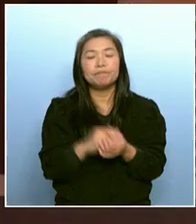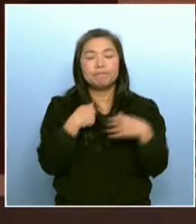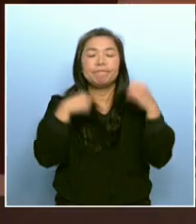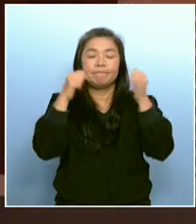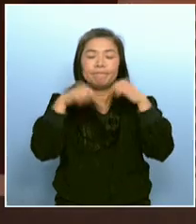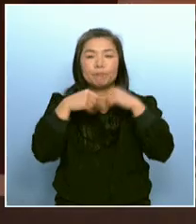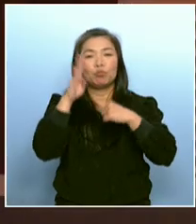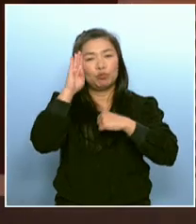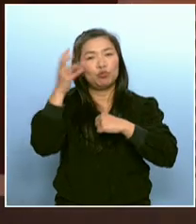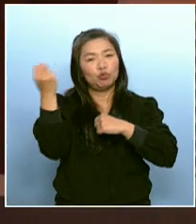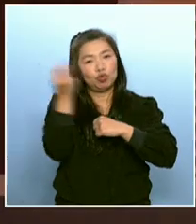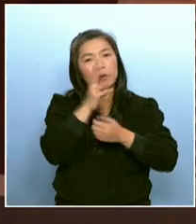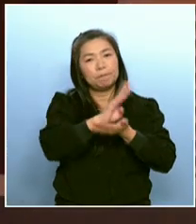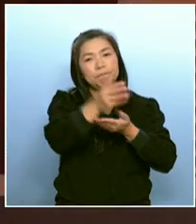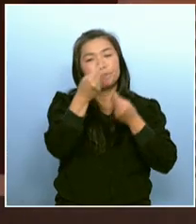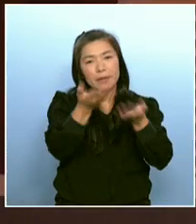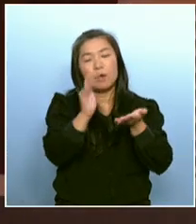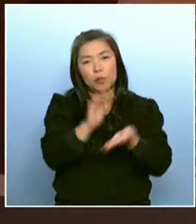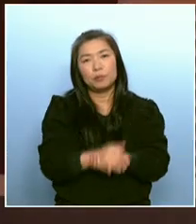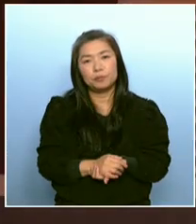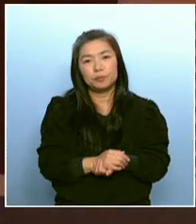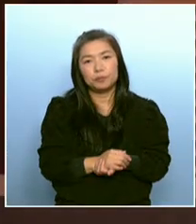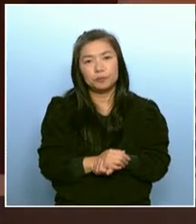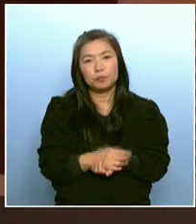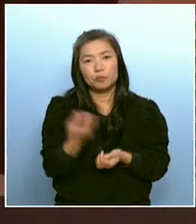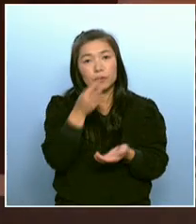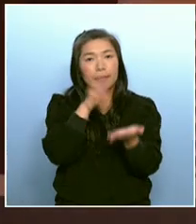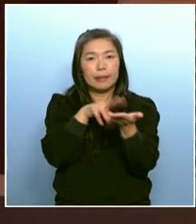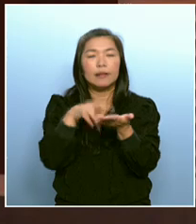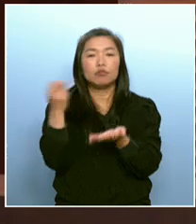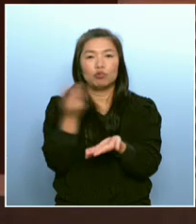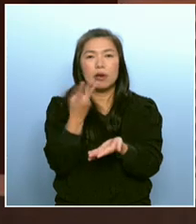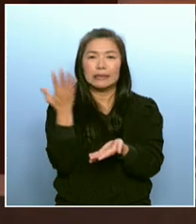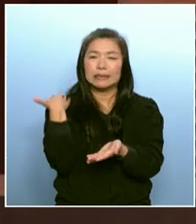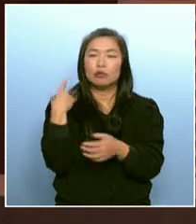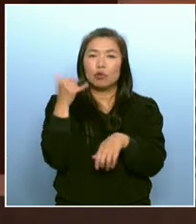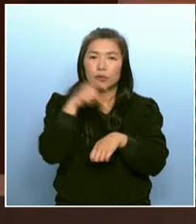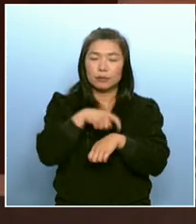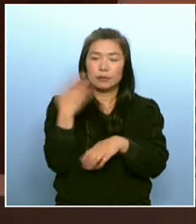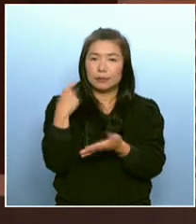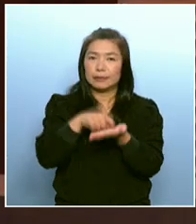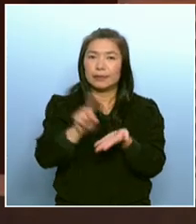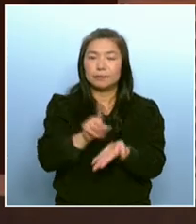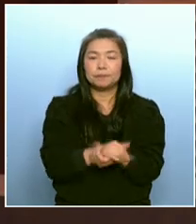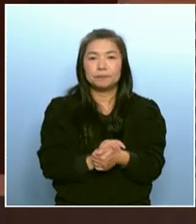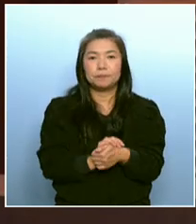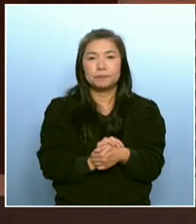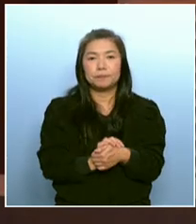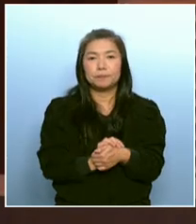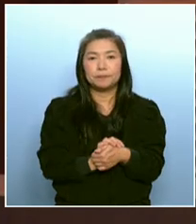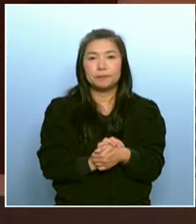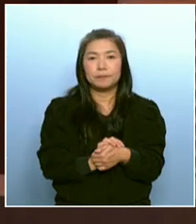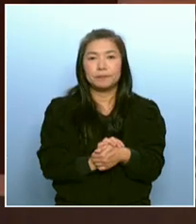uploaded to our website. If members would like more information, I could provide the report to